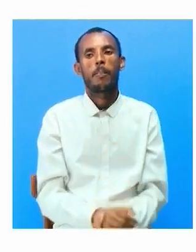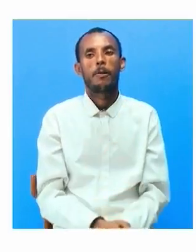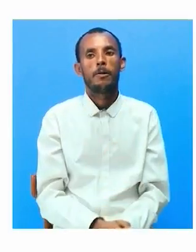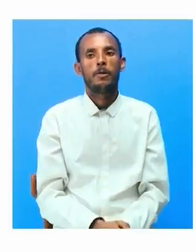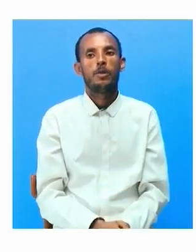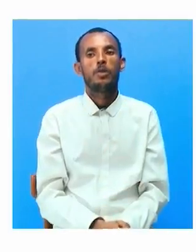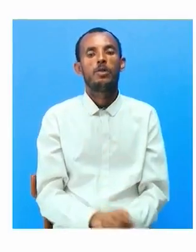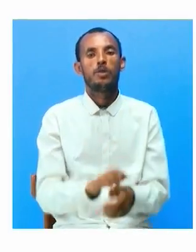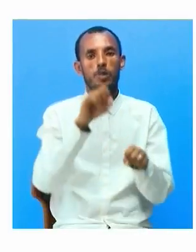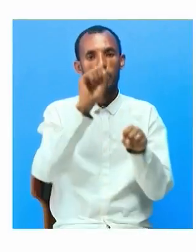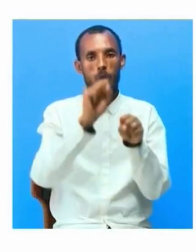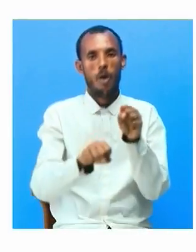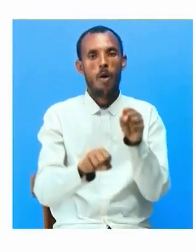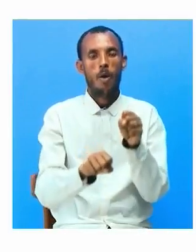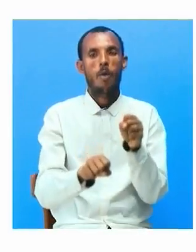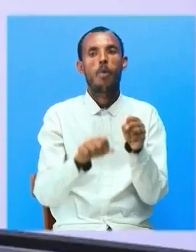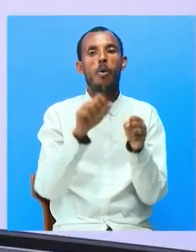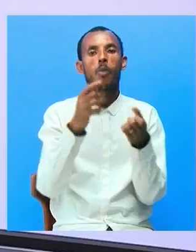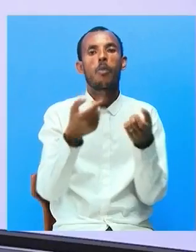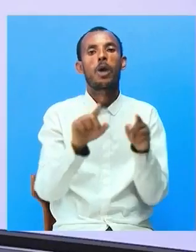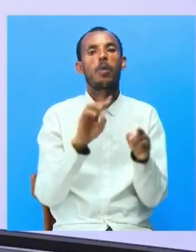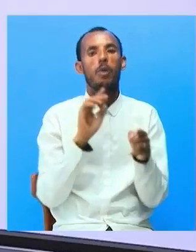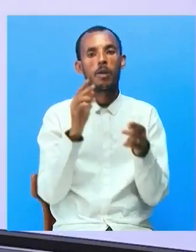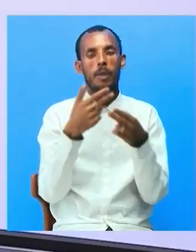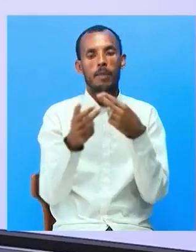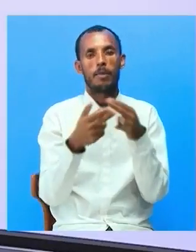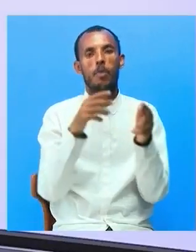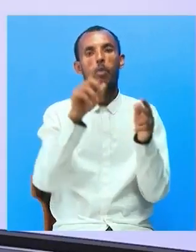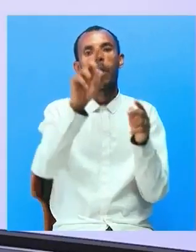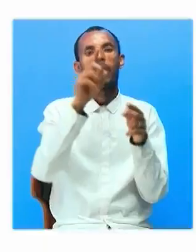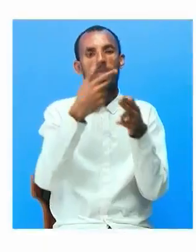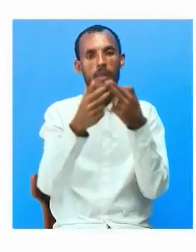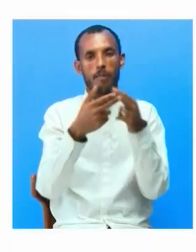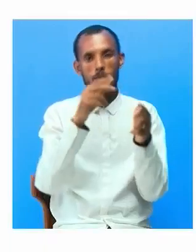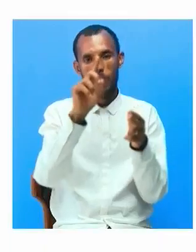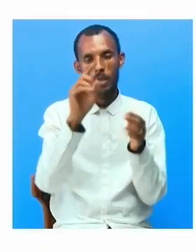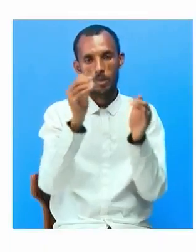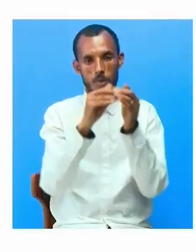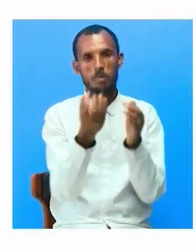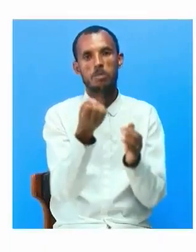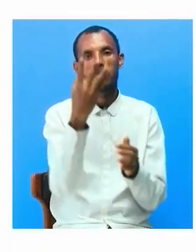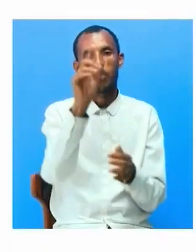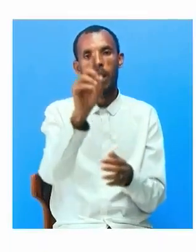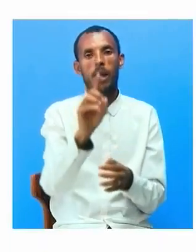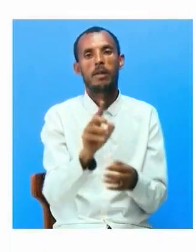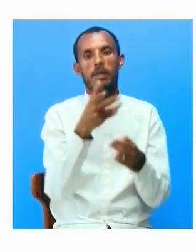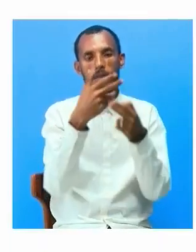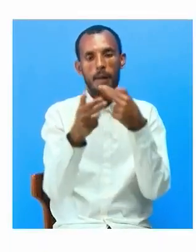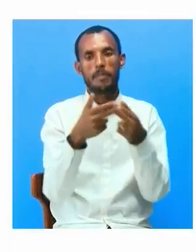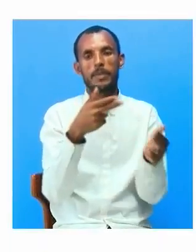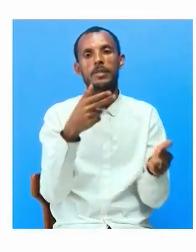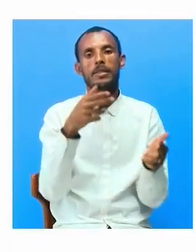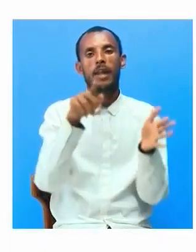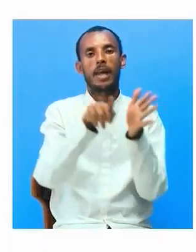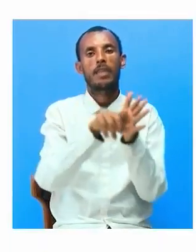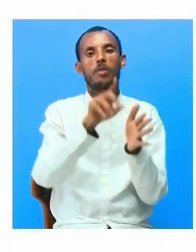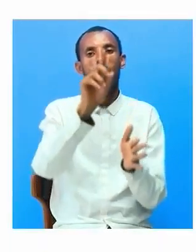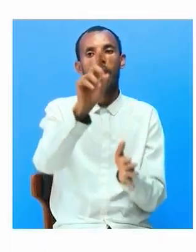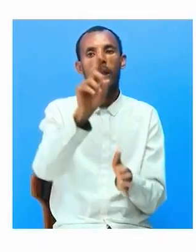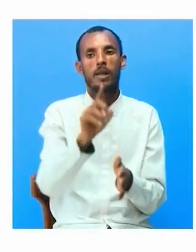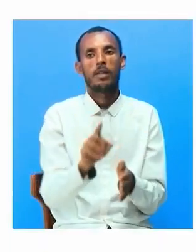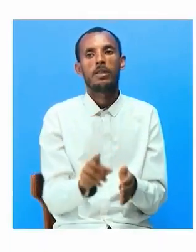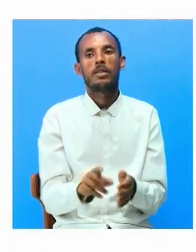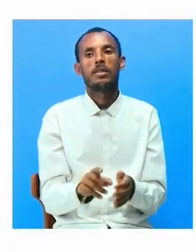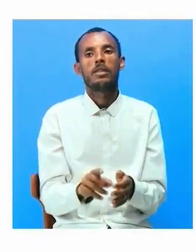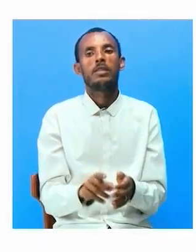here. So, when you multiply this, 1 times 1 is this 1 times minus